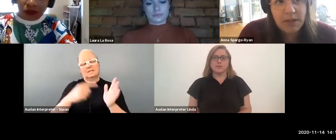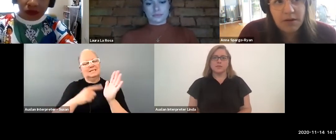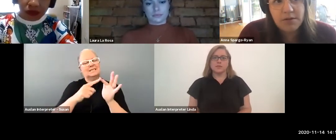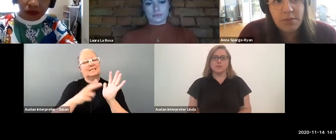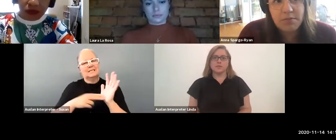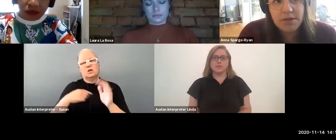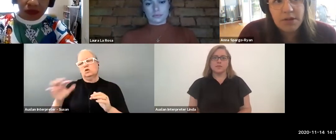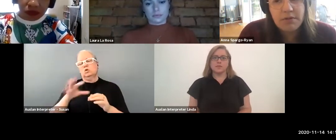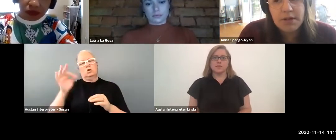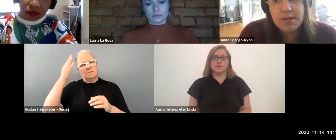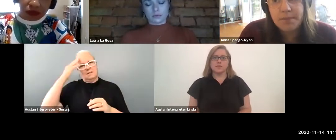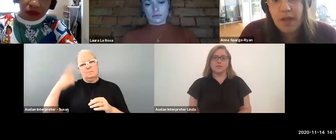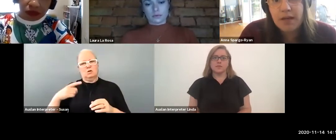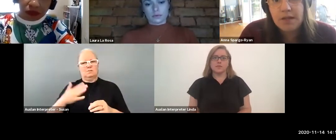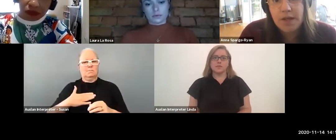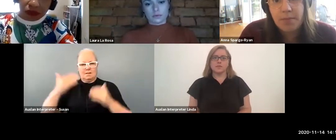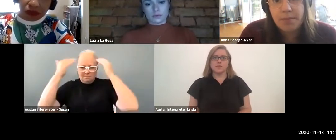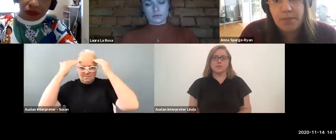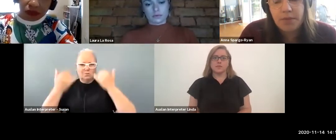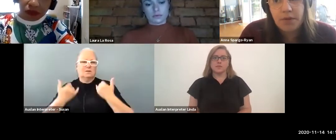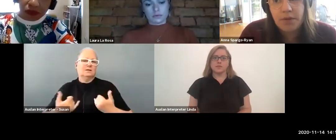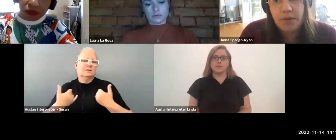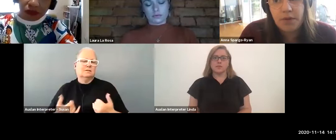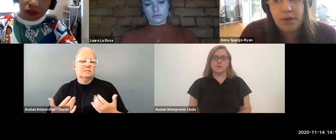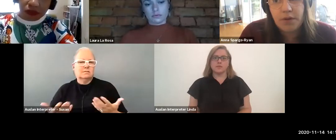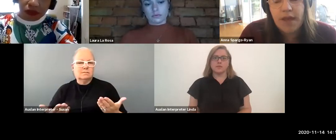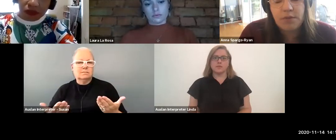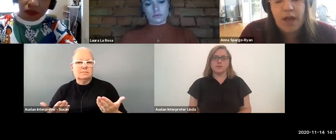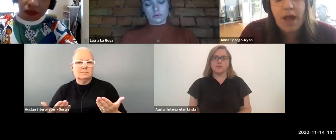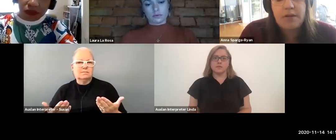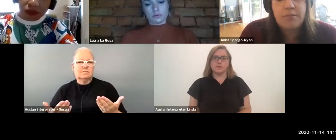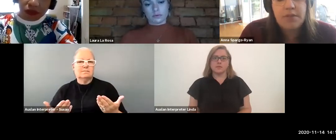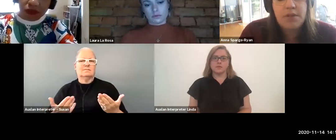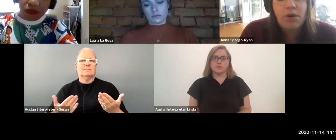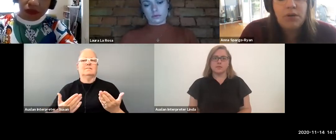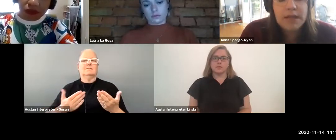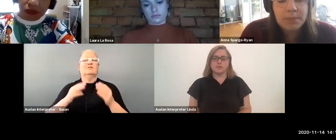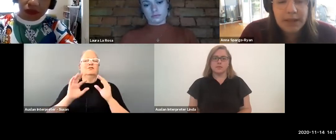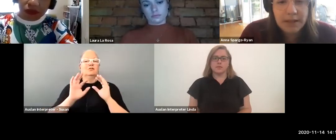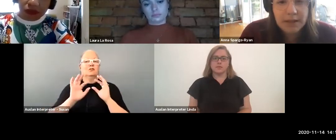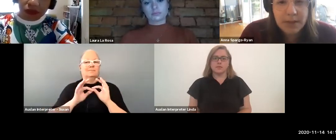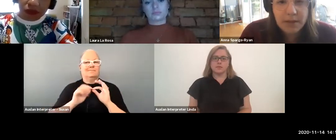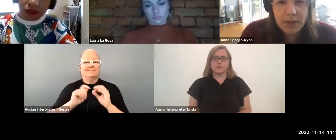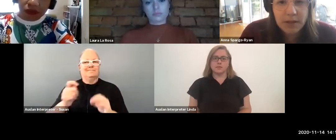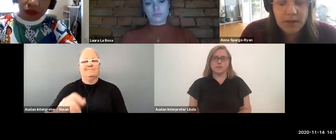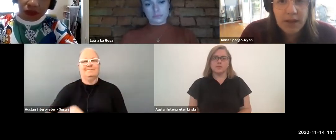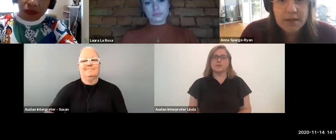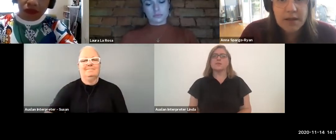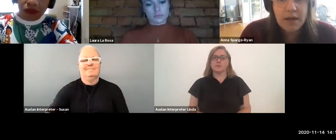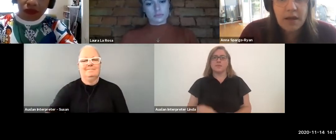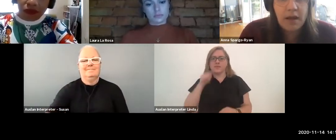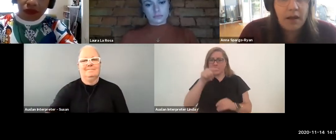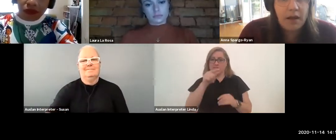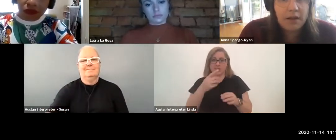be a parent because of my mental illness. And that cut so deeply to begin with